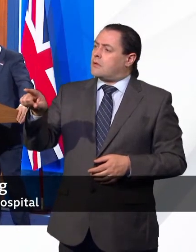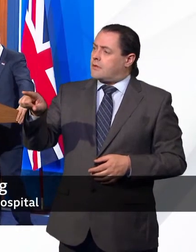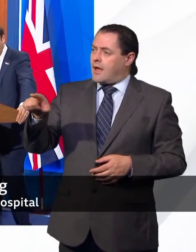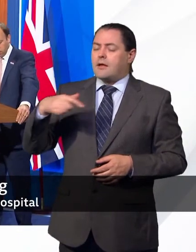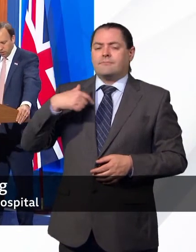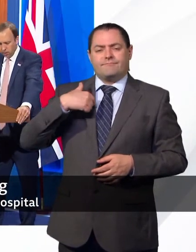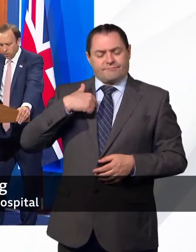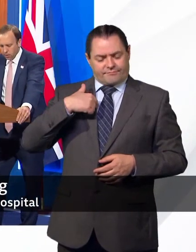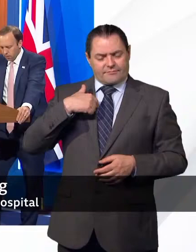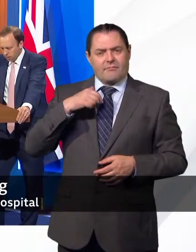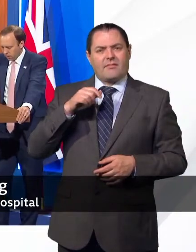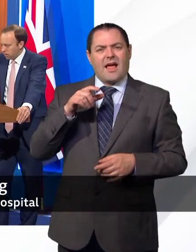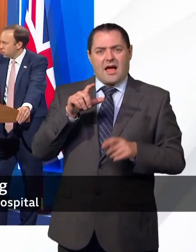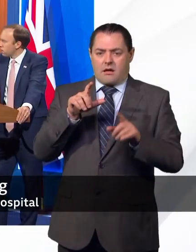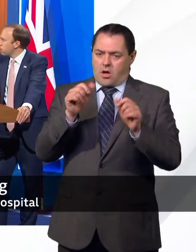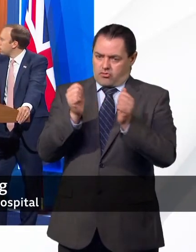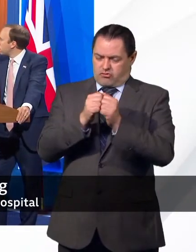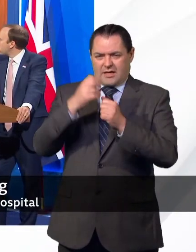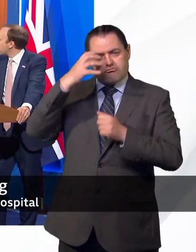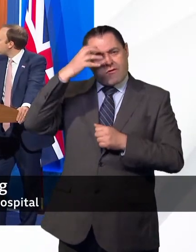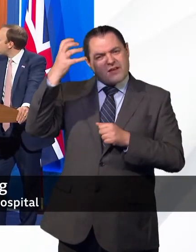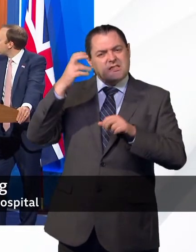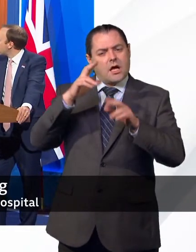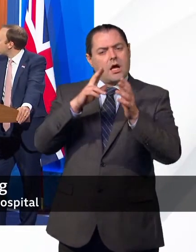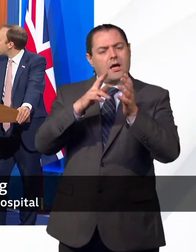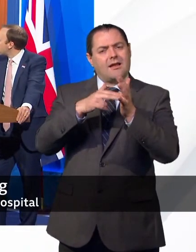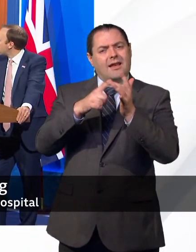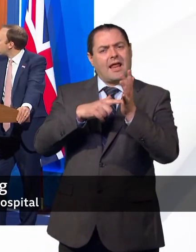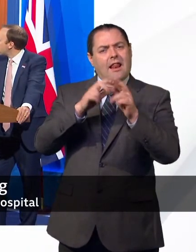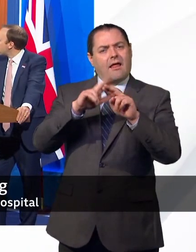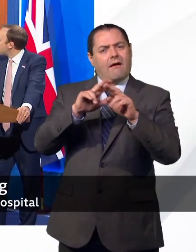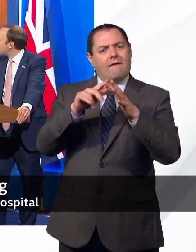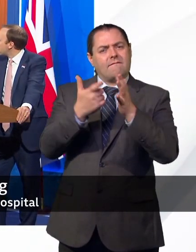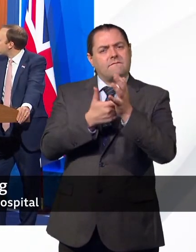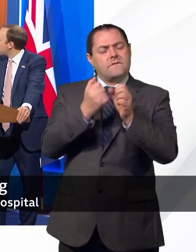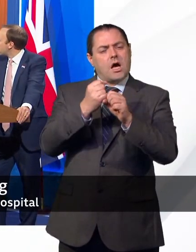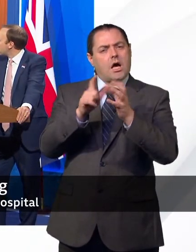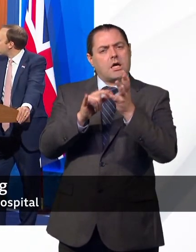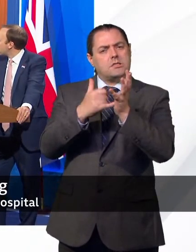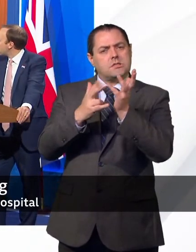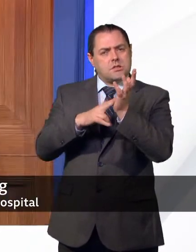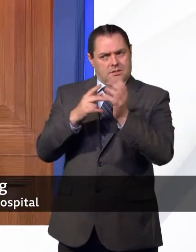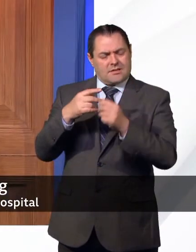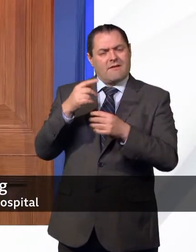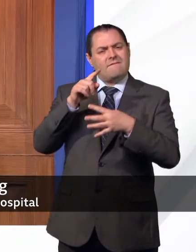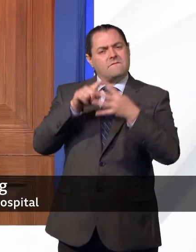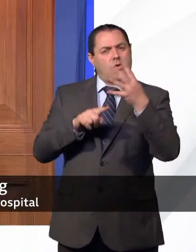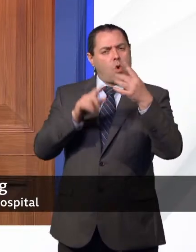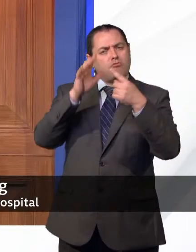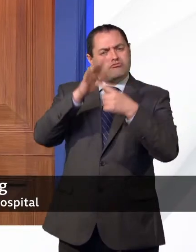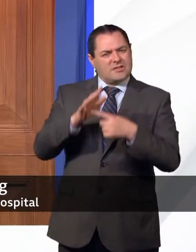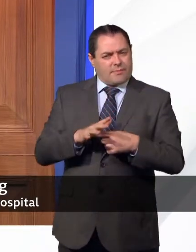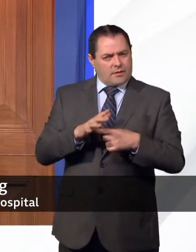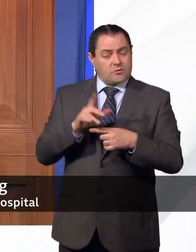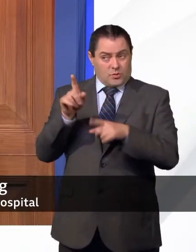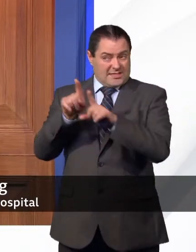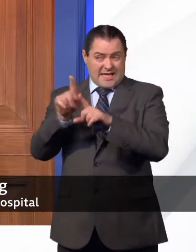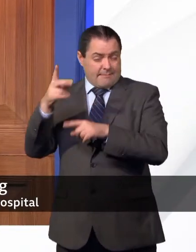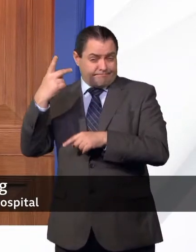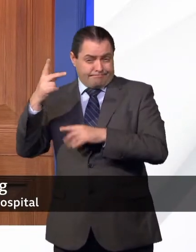with Professor Neil Ferguson. The roadmap works on 4 principles to go forward. So it's on the